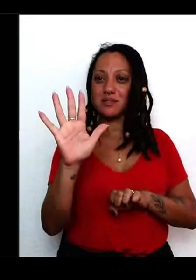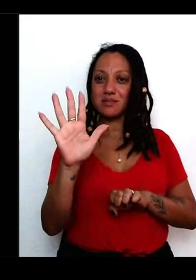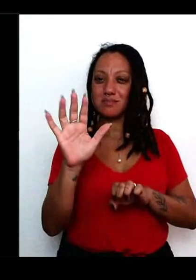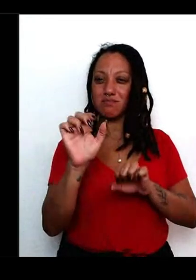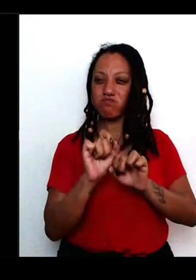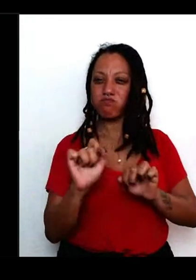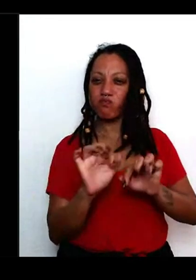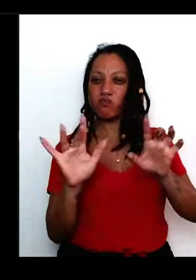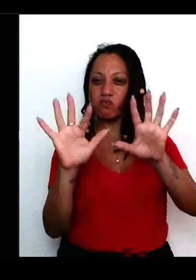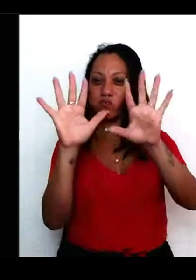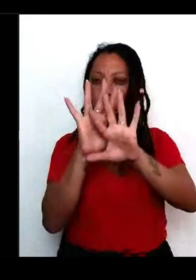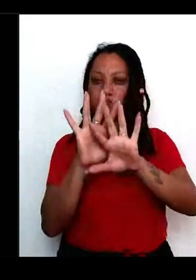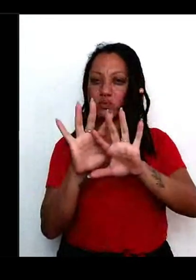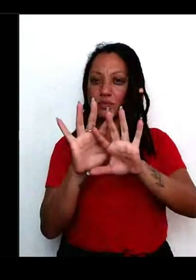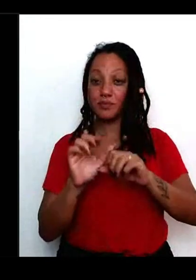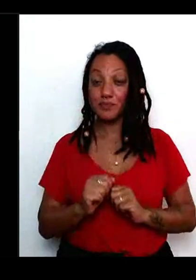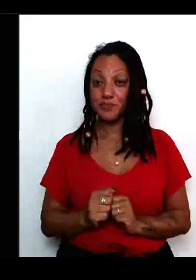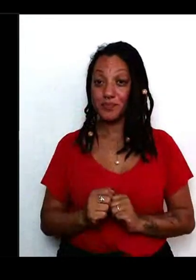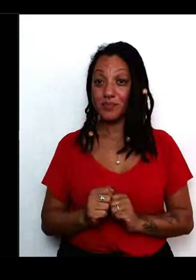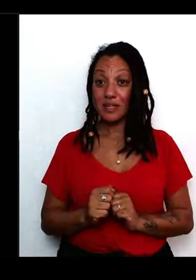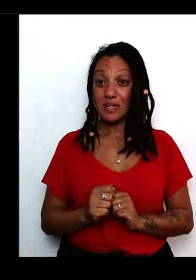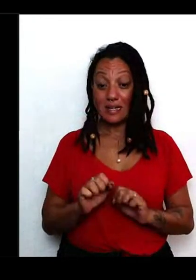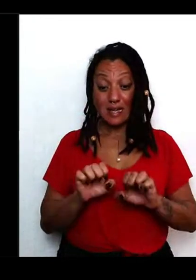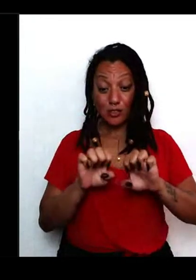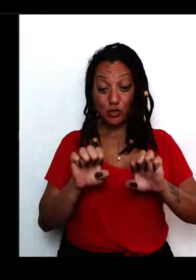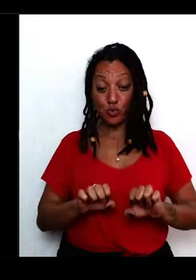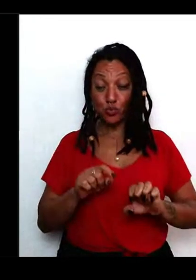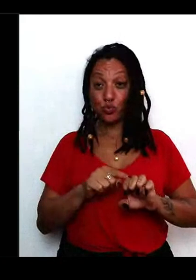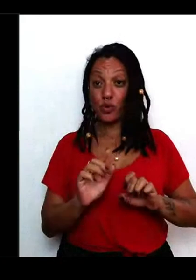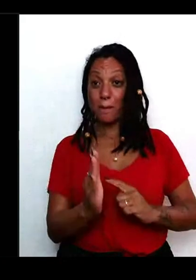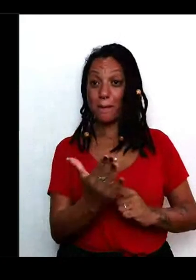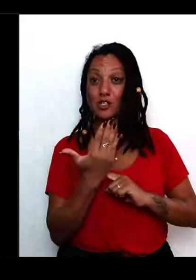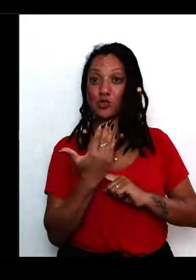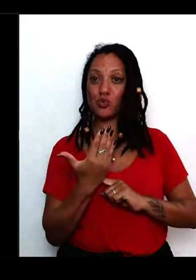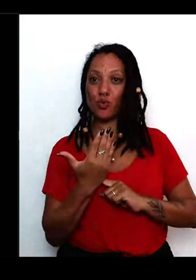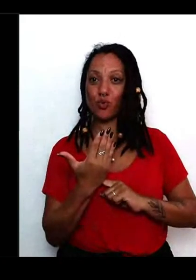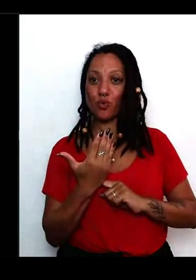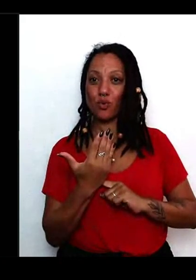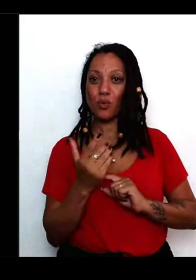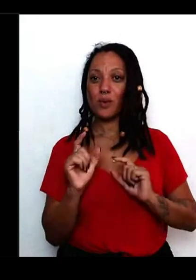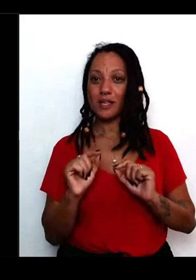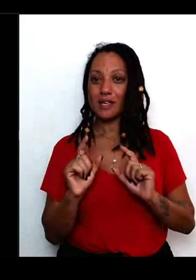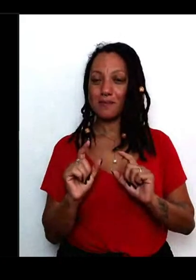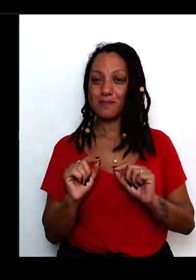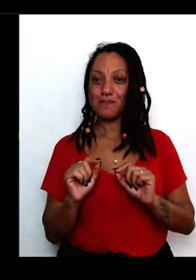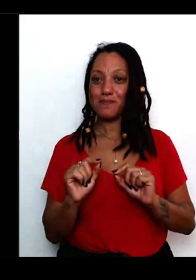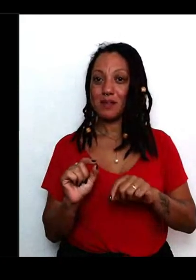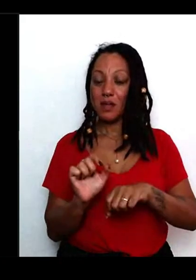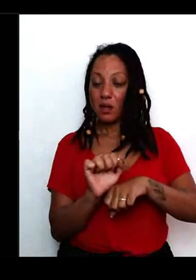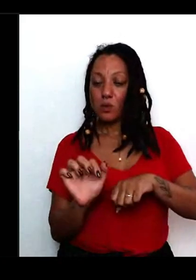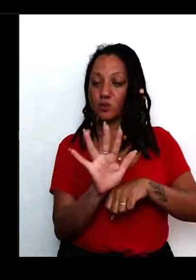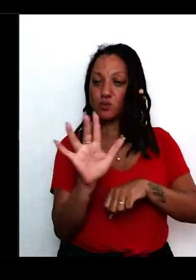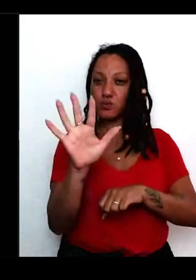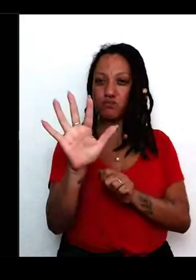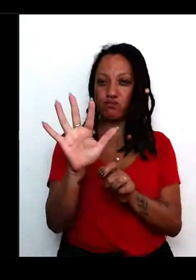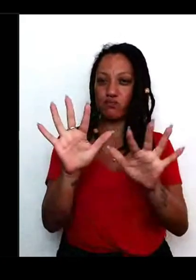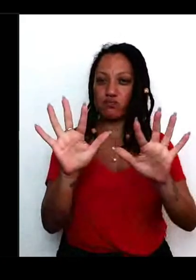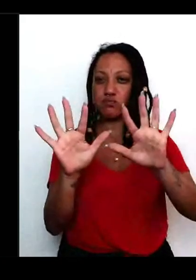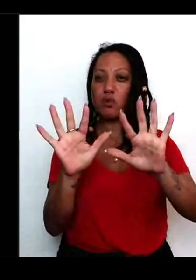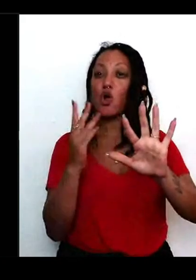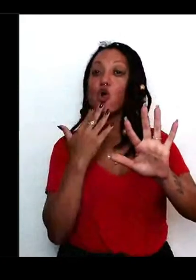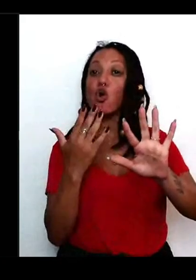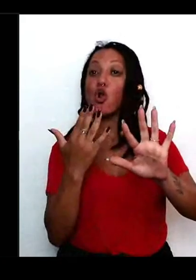I was young which is mixed color in the air at this point I began calling these smoke